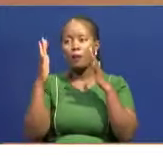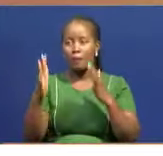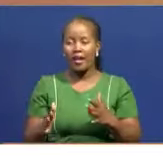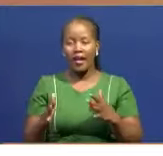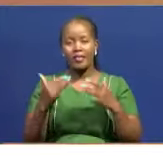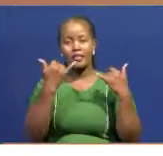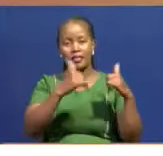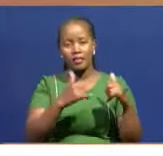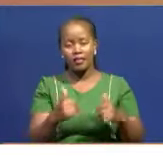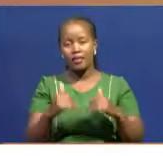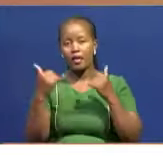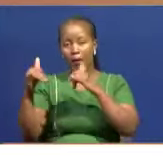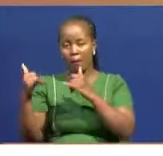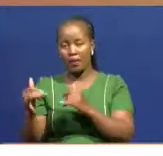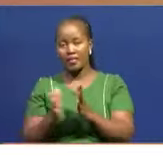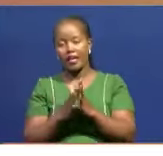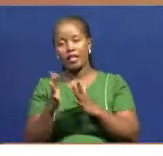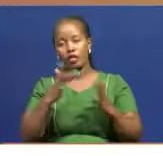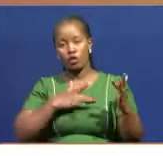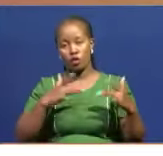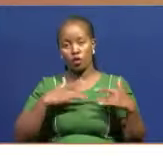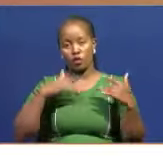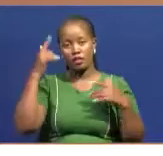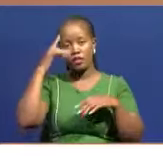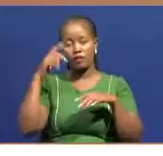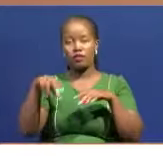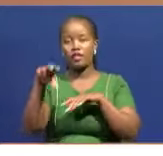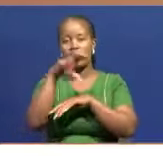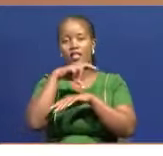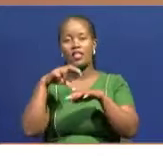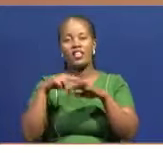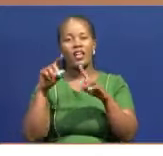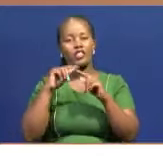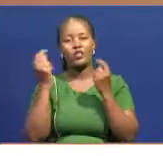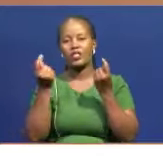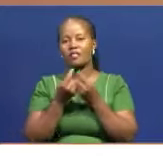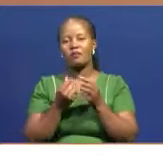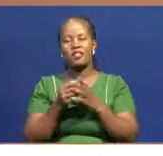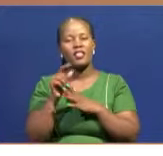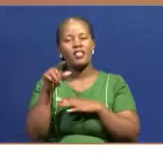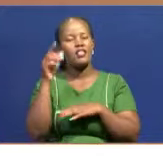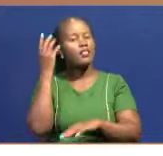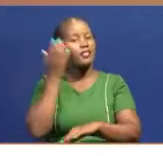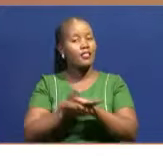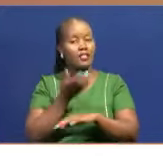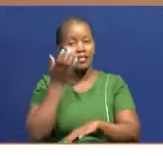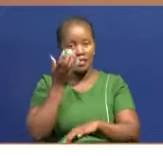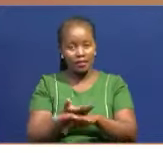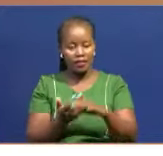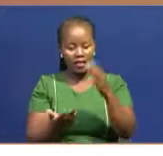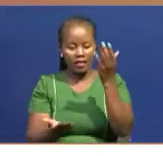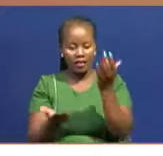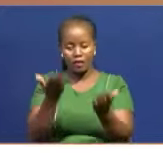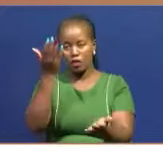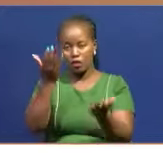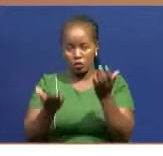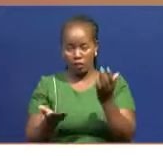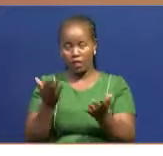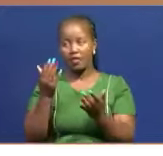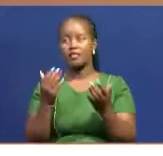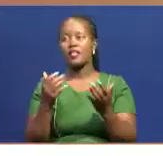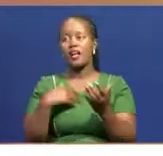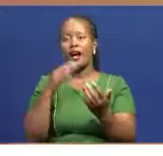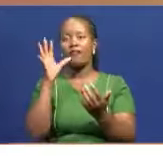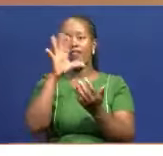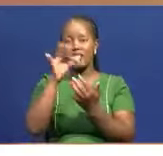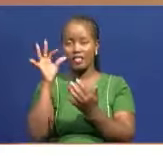want to consider for the national team. So it's a very difficult balance to strike between having equity in